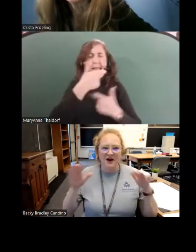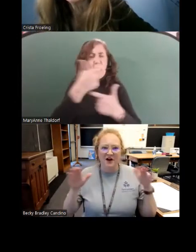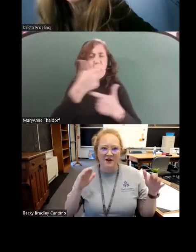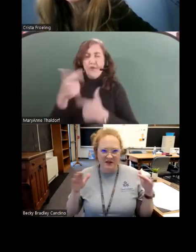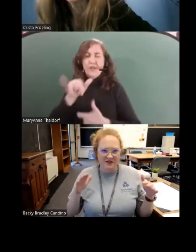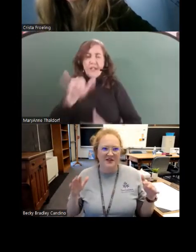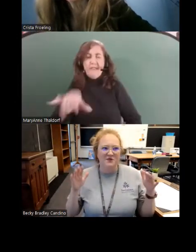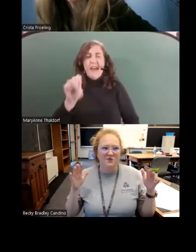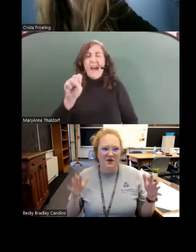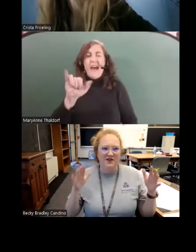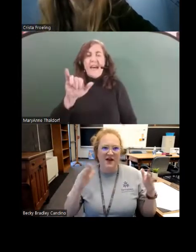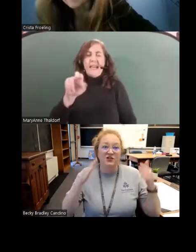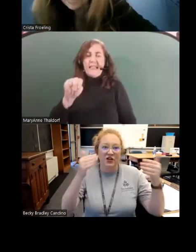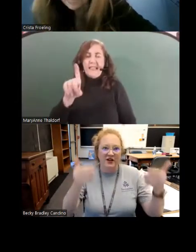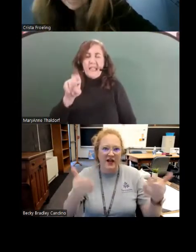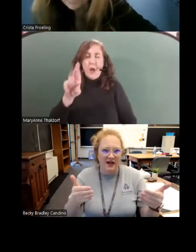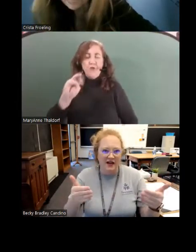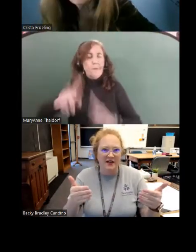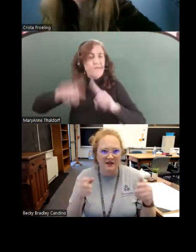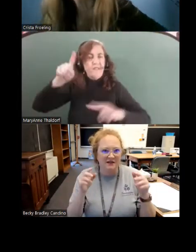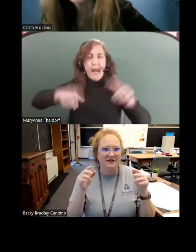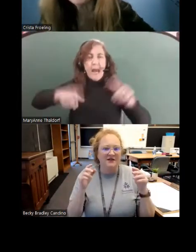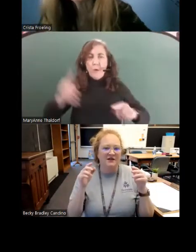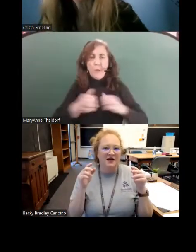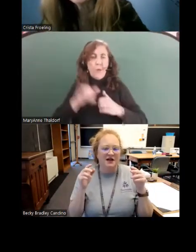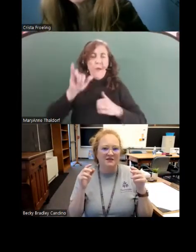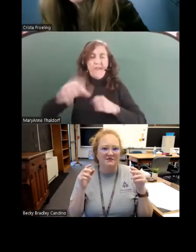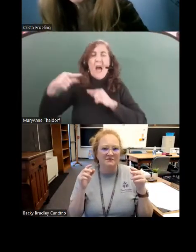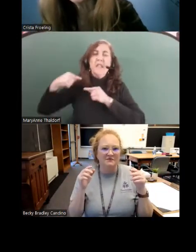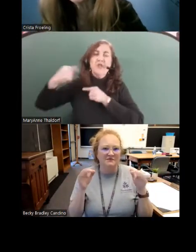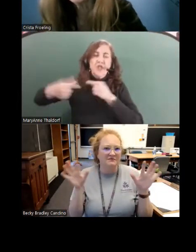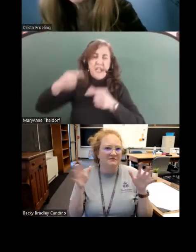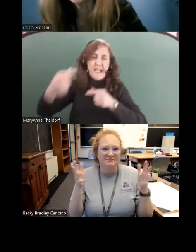the variability with that genetic